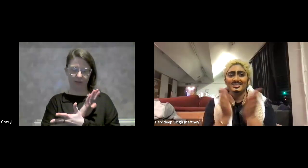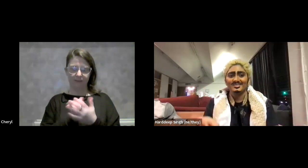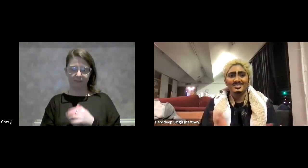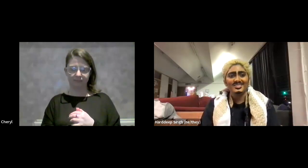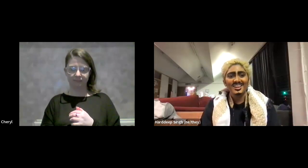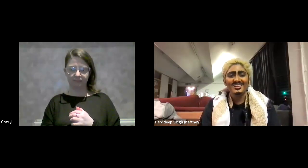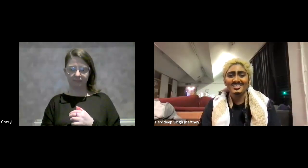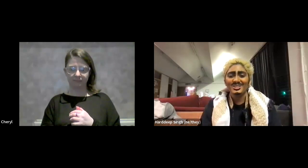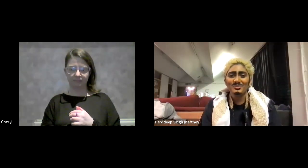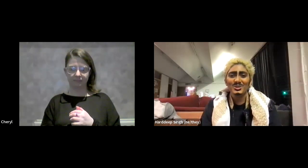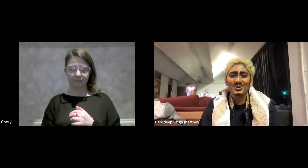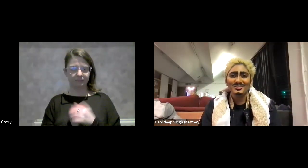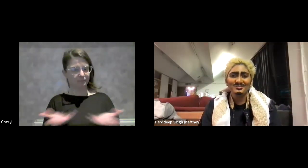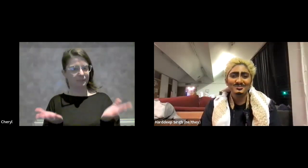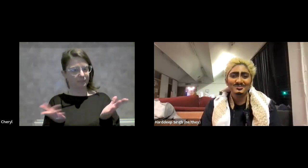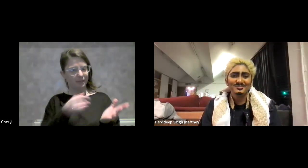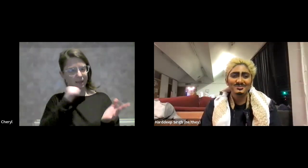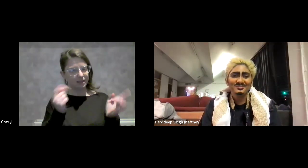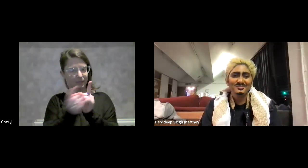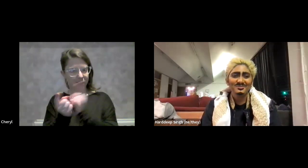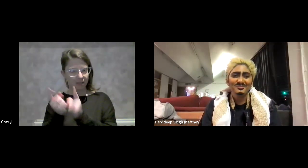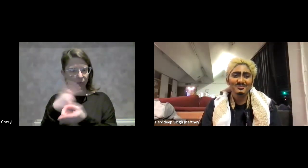And yeah, nice to meet you all.